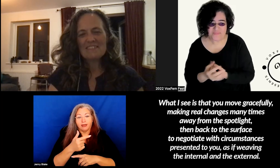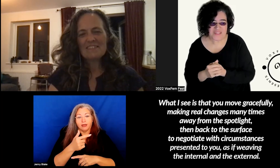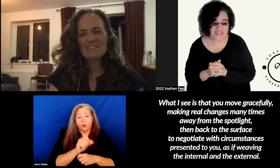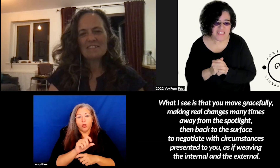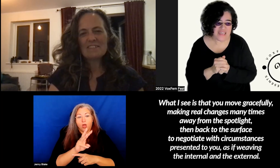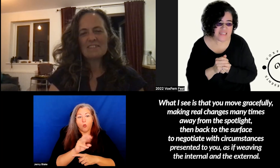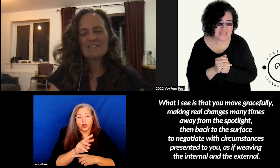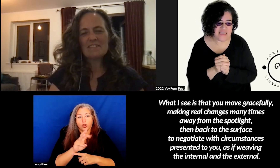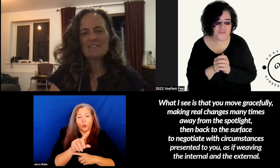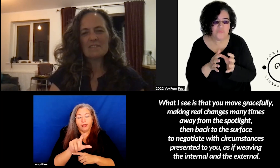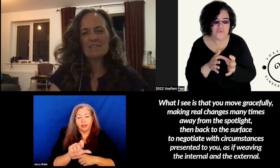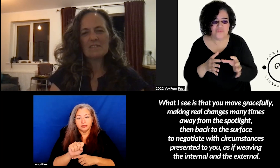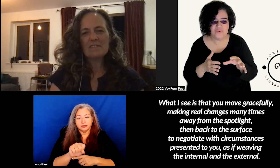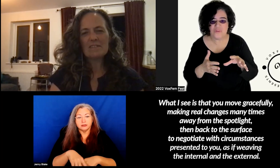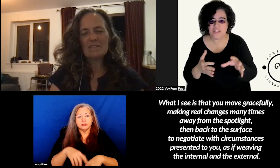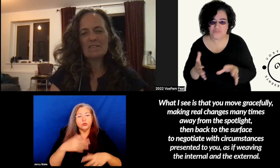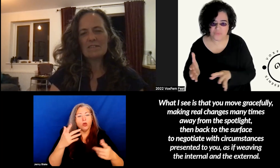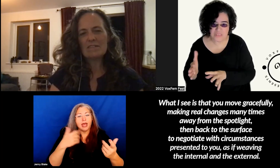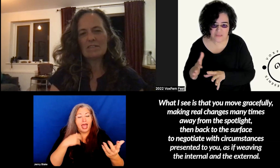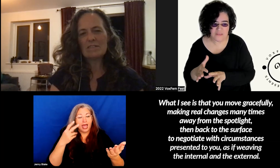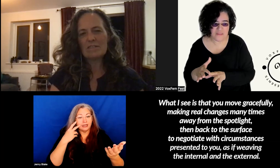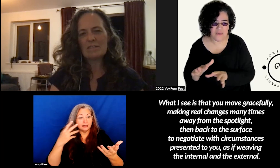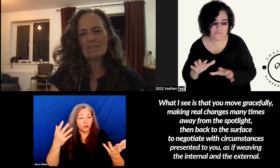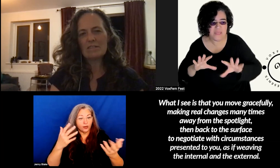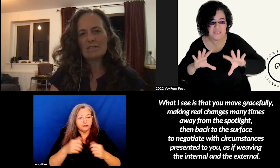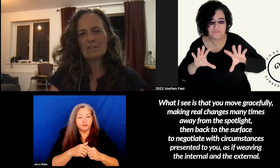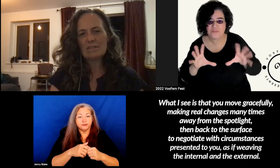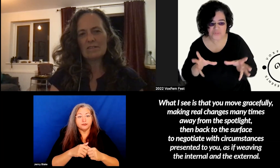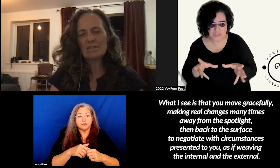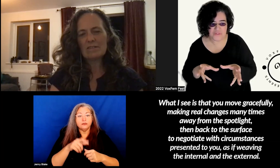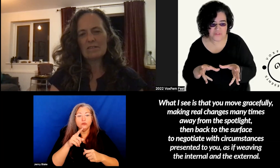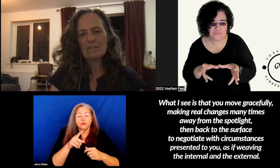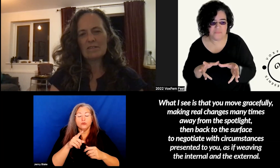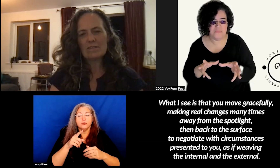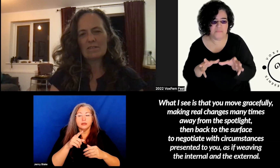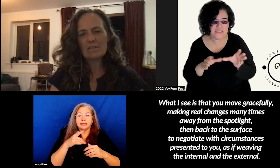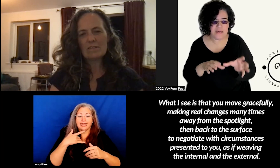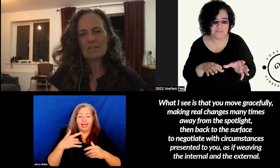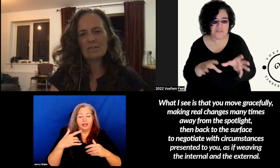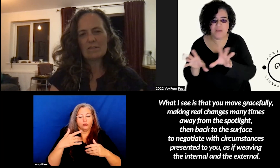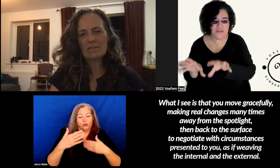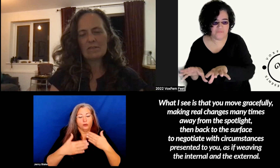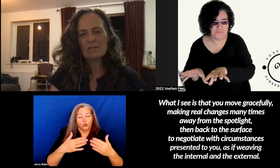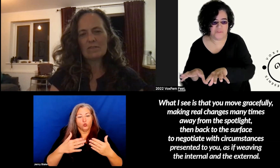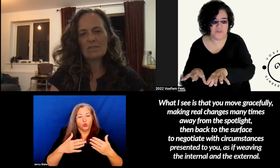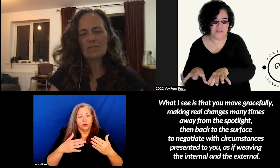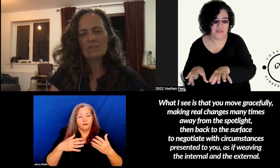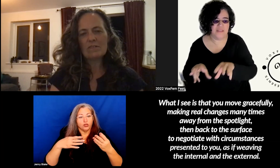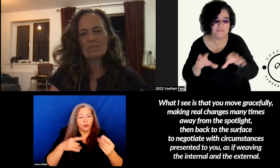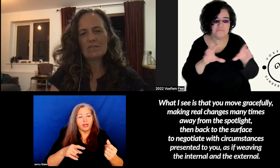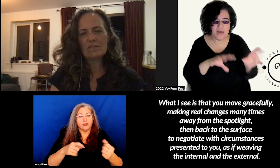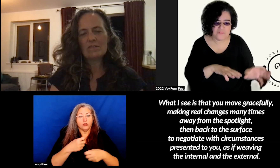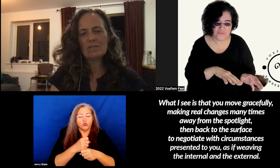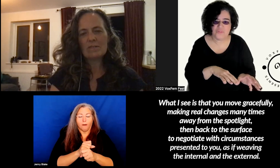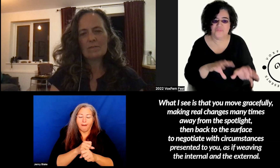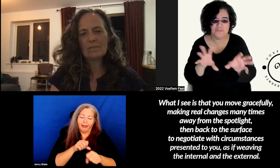see is that you move gracefully, making real changes, many times away from the spotlight,